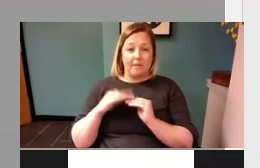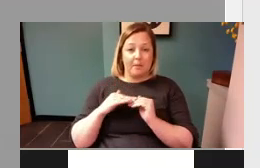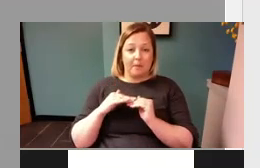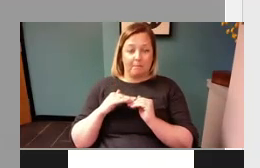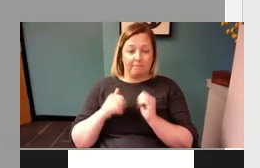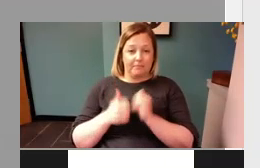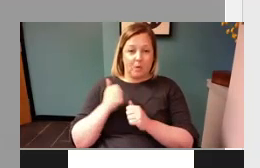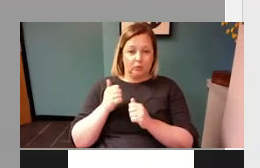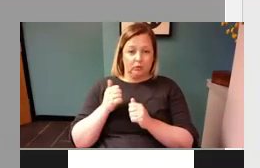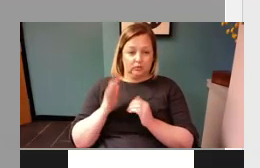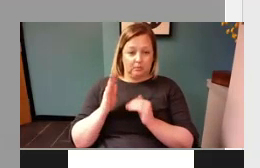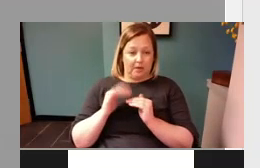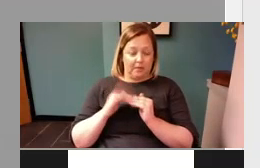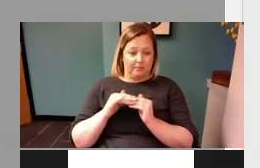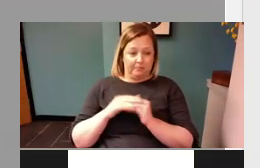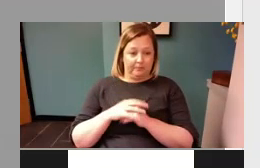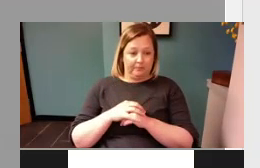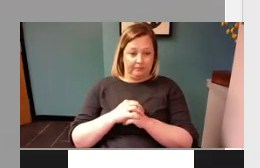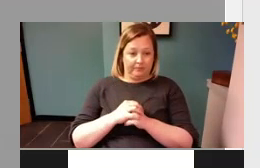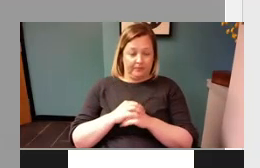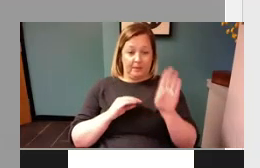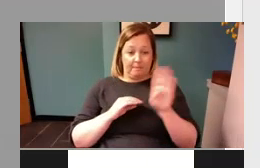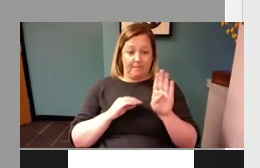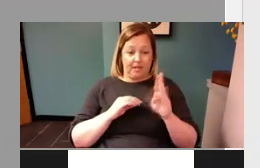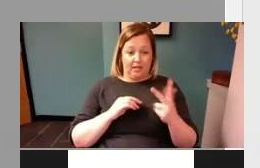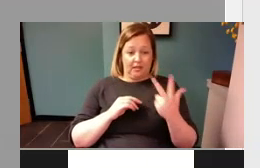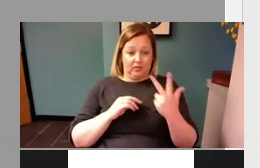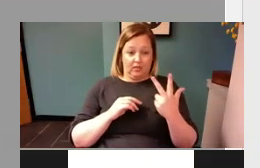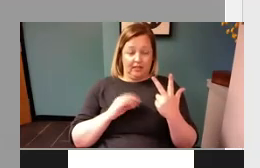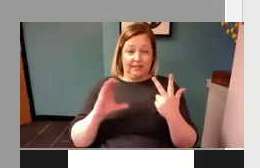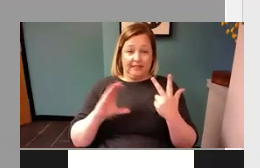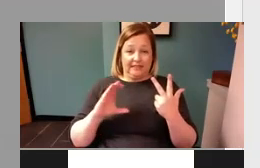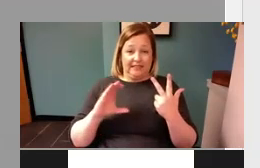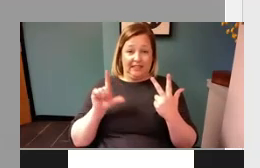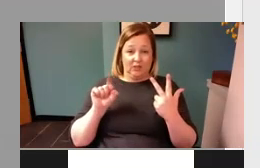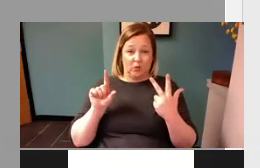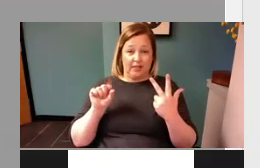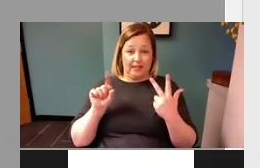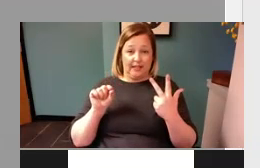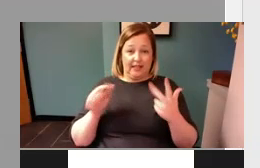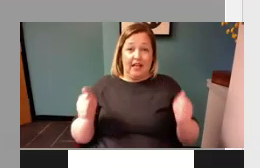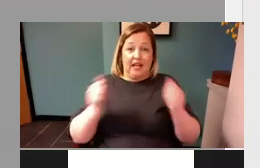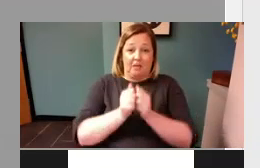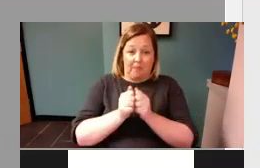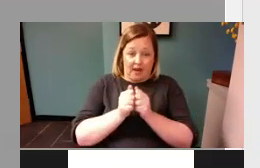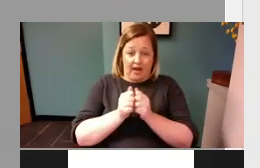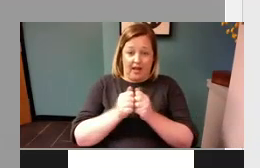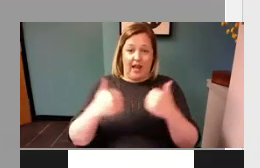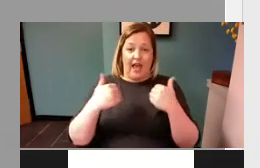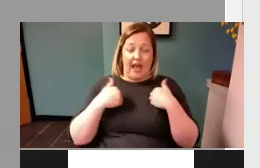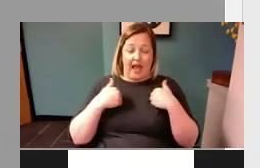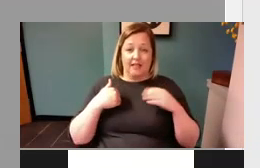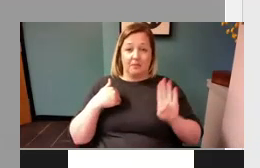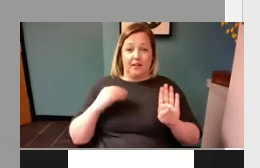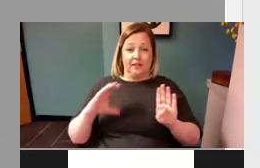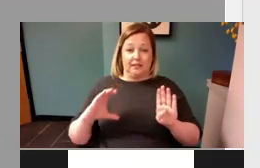and 20. We combine them together to create a subtree that has B and C as children, and the